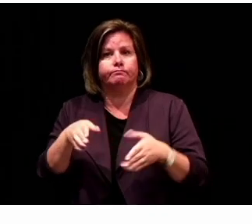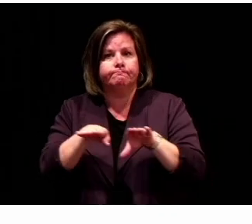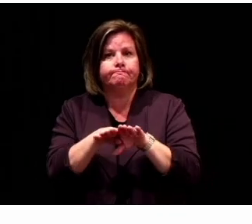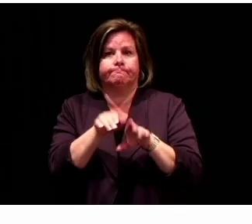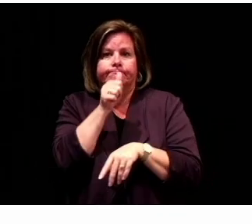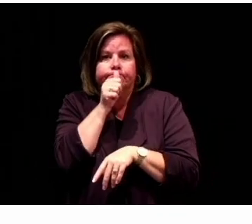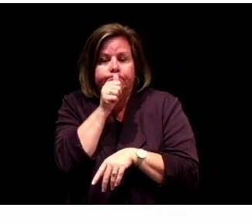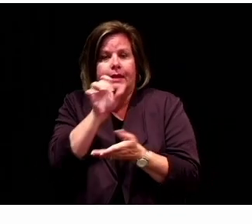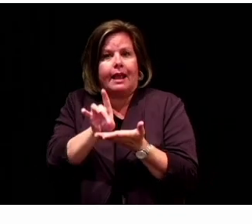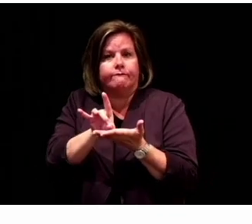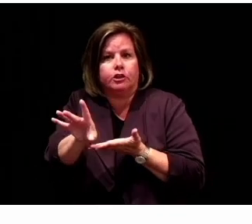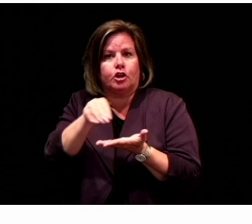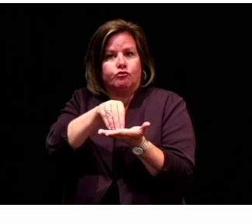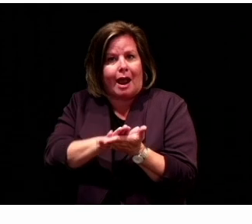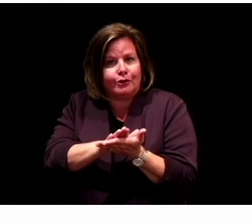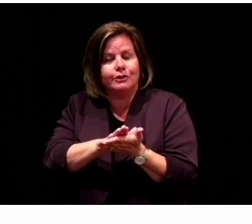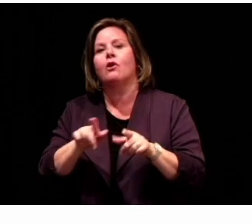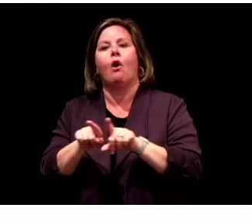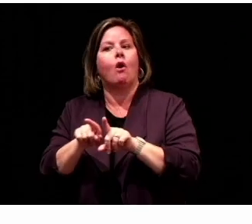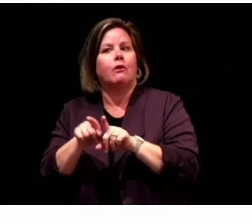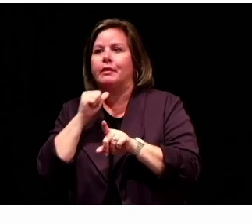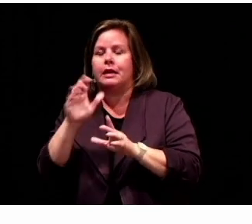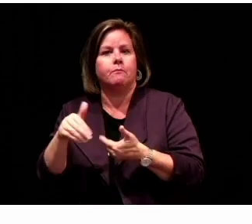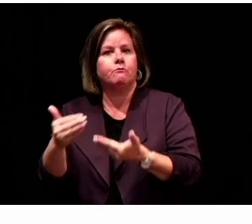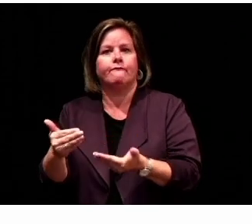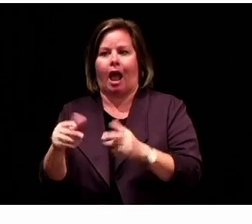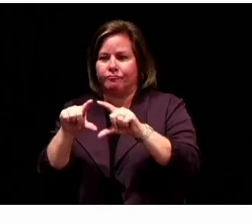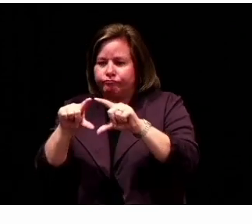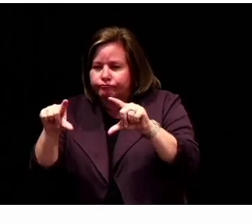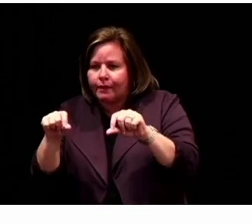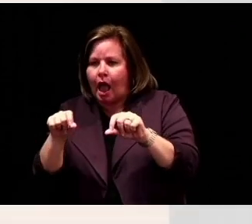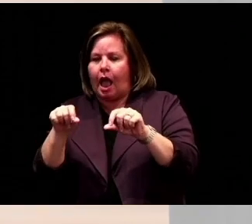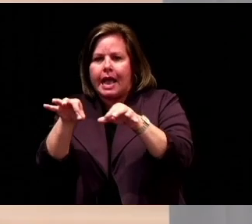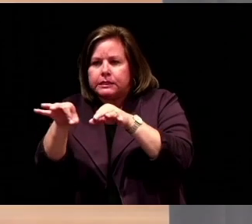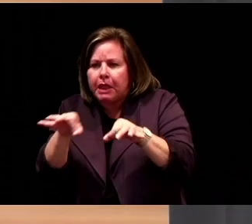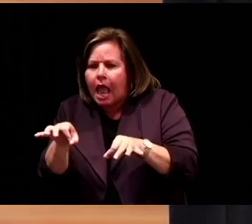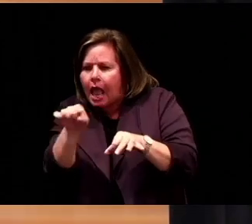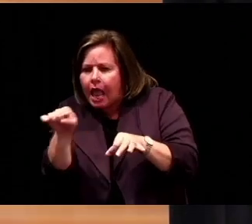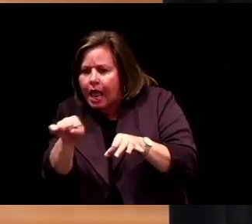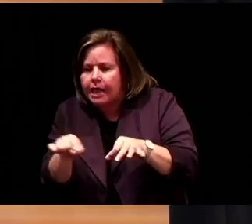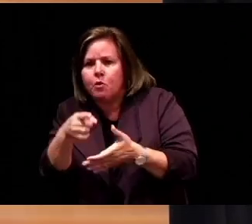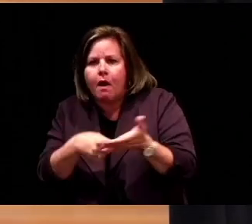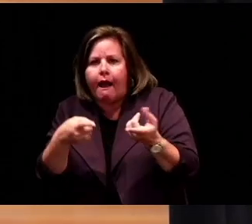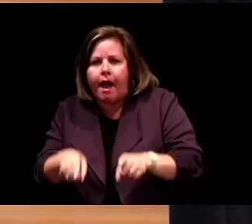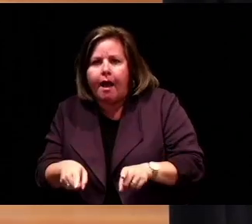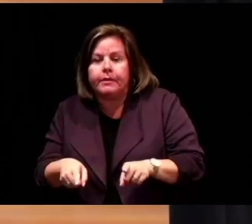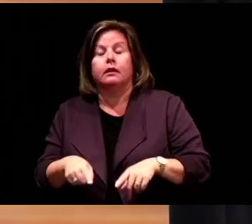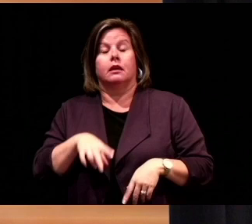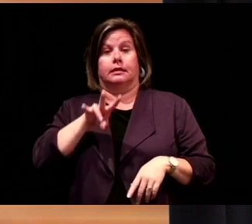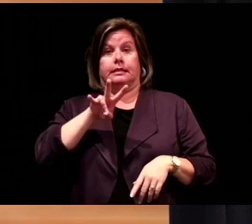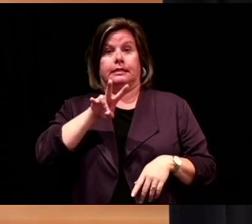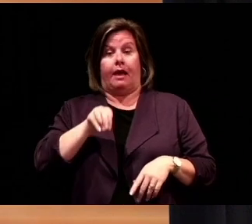so that's pretty well established, but the real battle is on that first element. Now I'm gonna, how much? Okay. Go real quick,